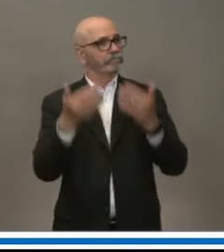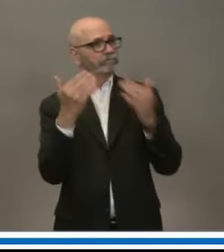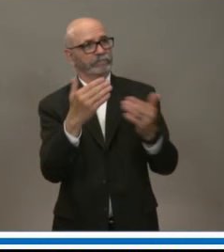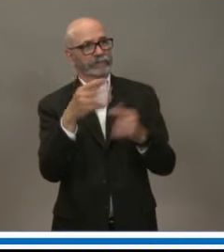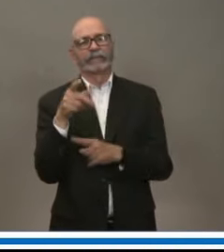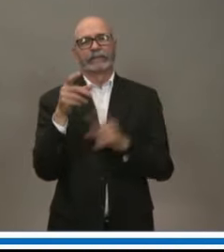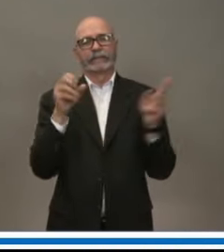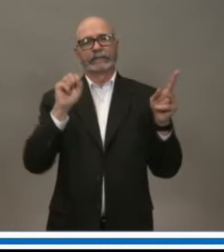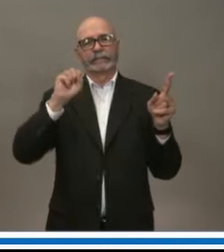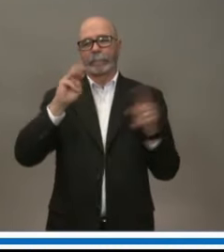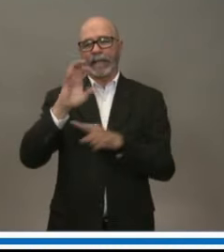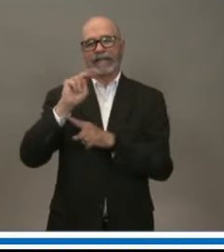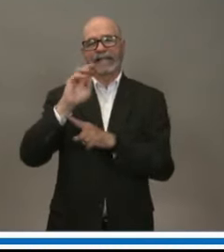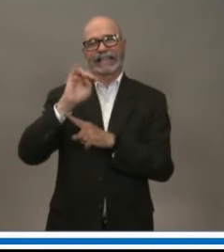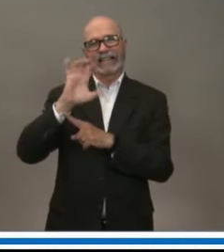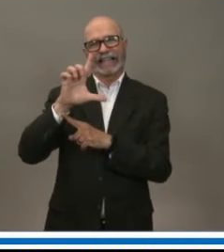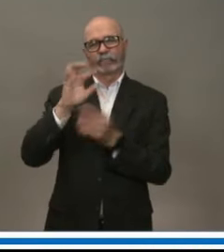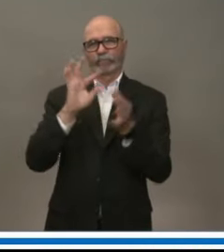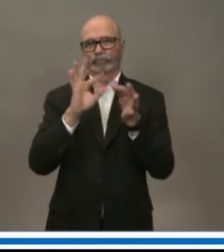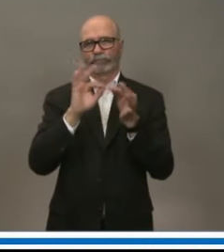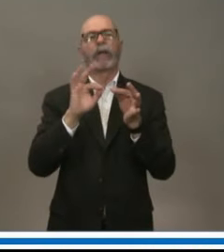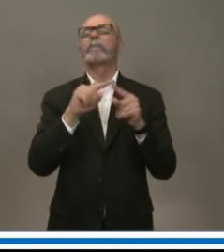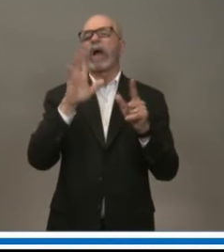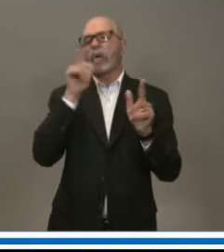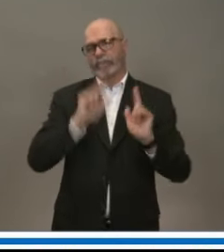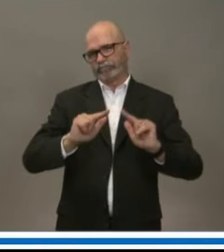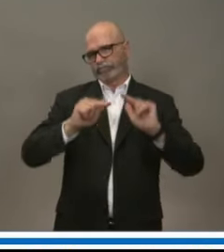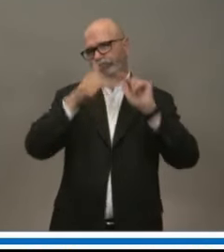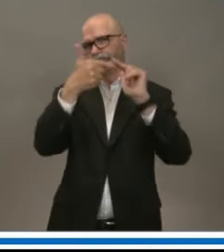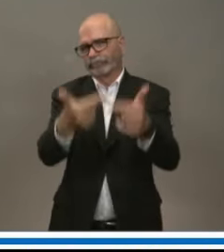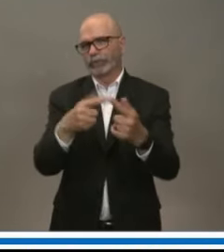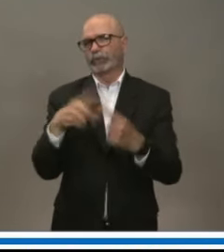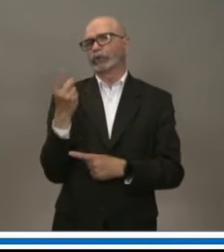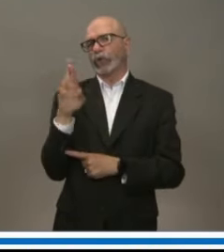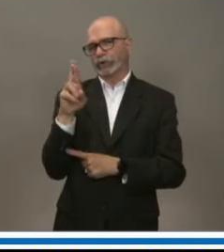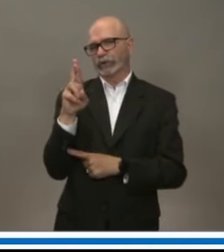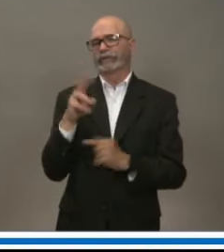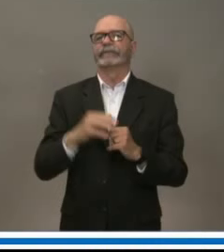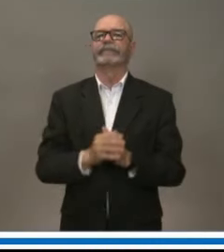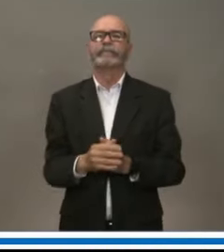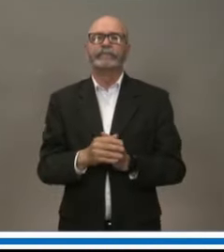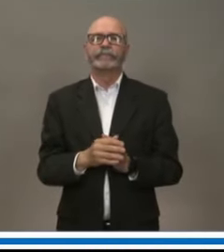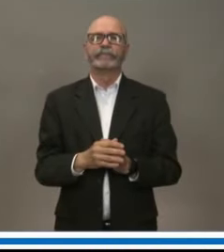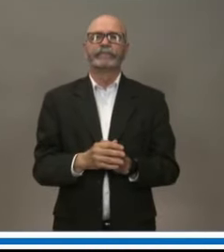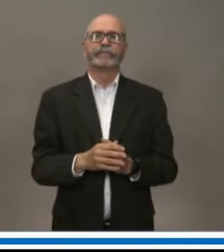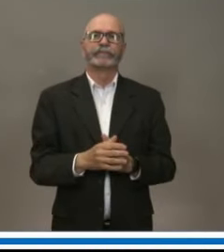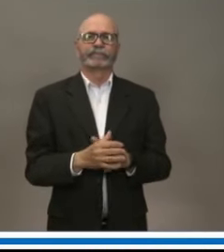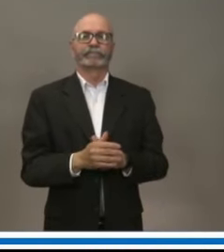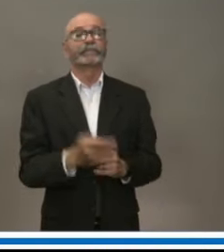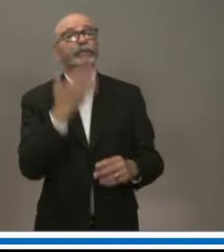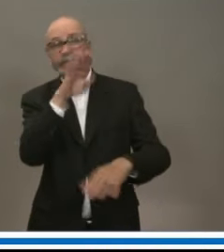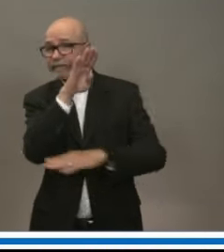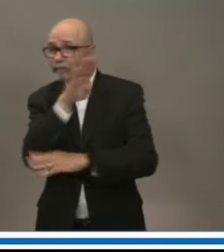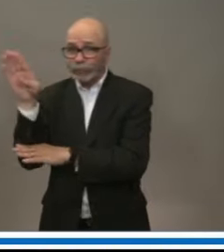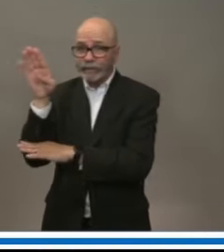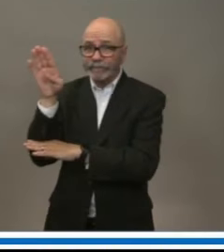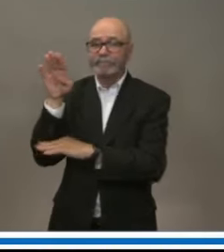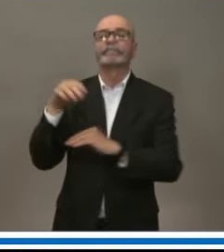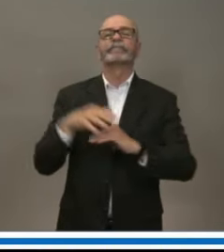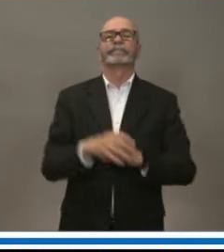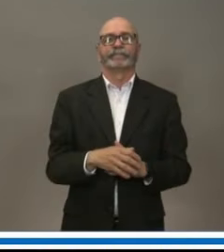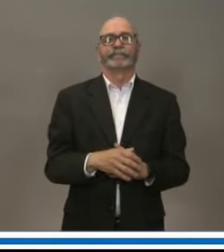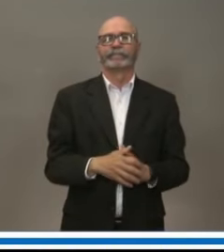everyone. Dr. Strang will now give us an update on where we stand with COVID-19 here in Nova Scotia. Thank you, Premier. Good afternoon, everybody. Today